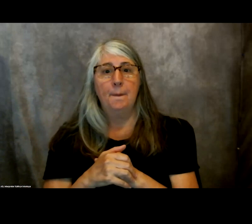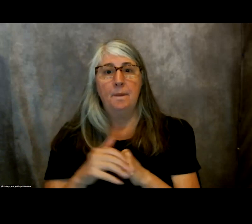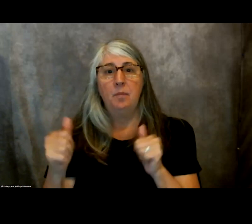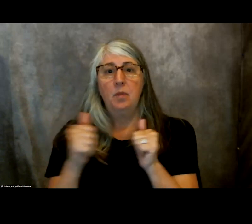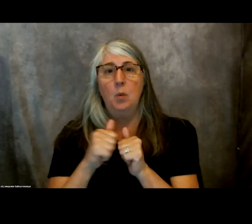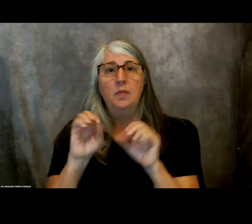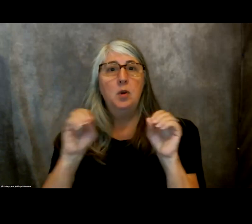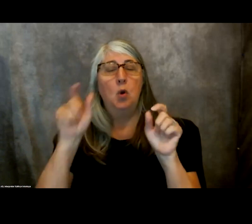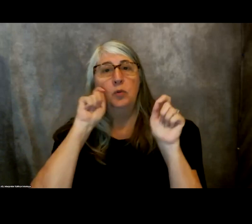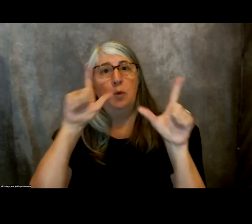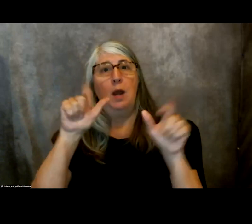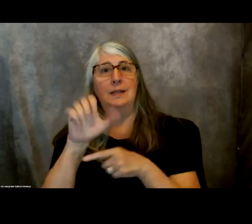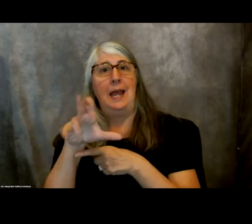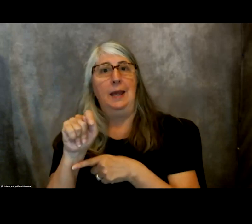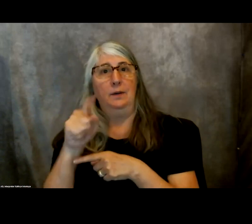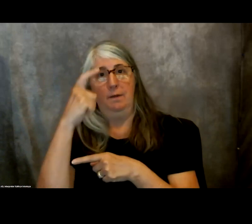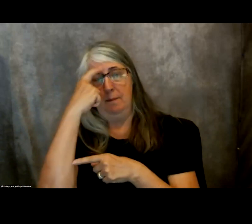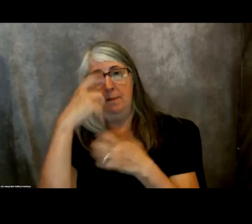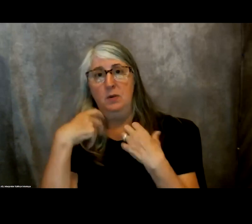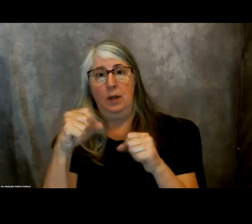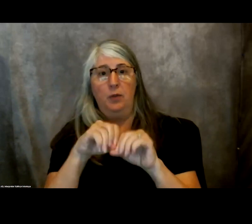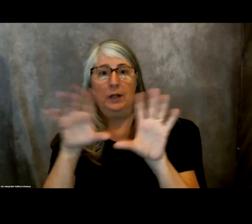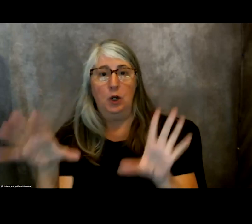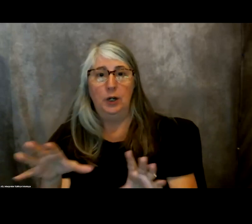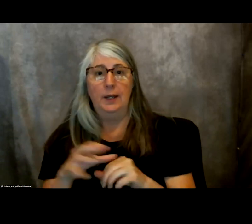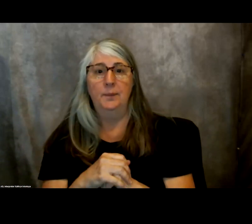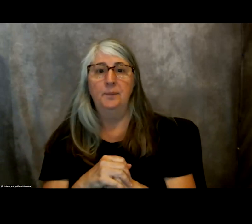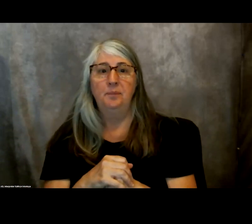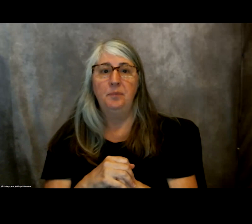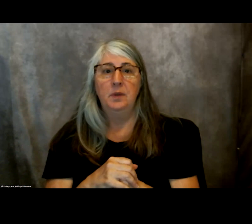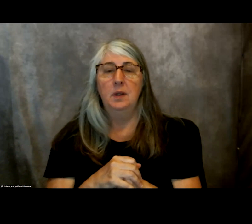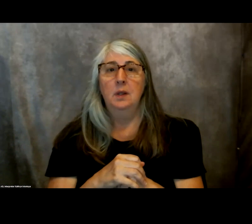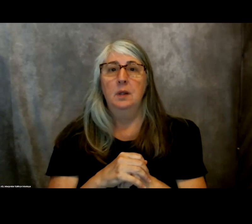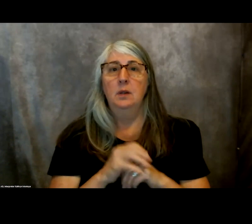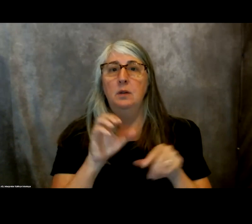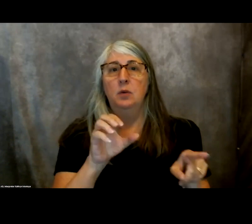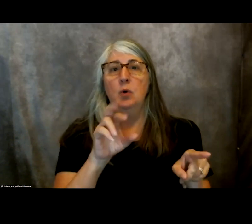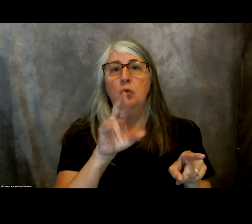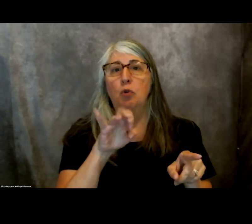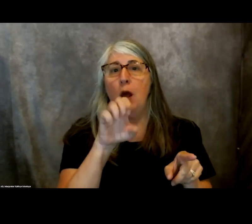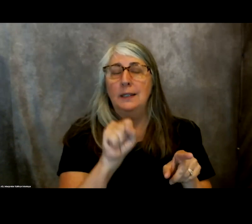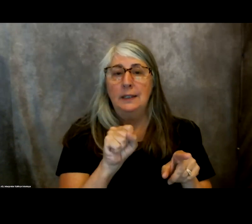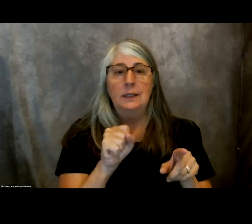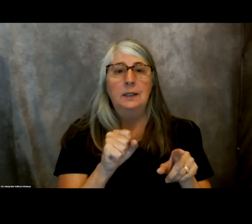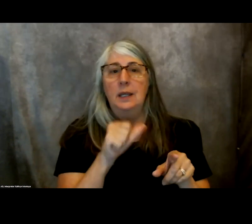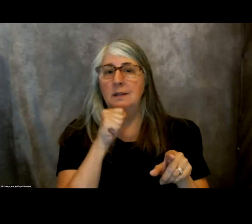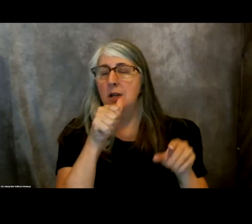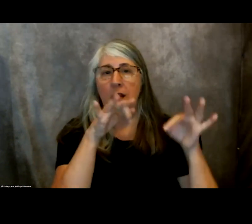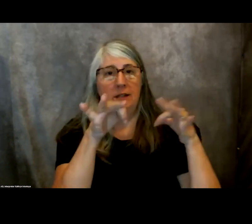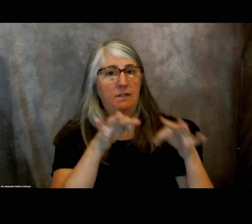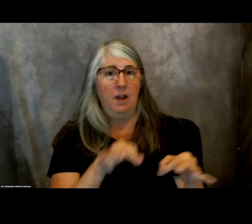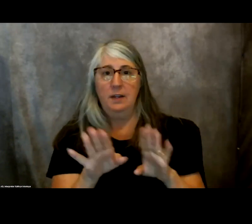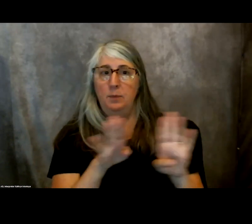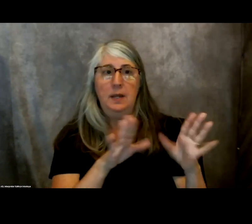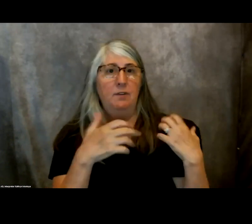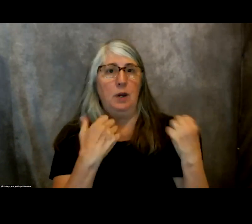and Mental Health Parity Act. No wrongdoer crisis services, as defined in SAMHSA's National Guidelines for Behavioral Health Crisis